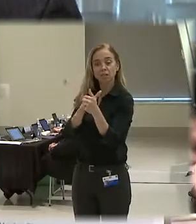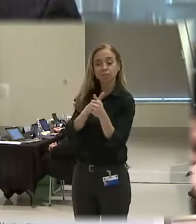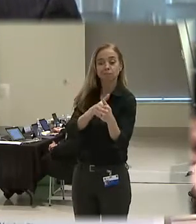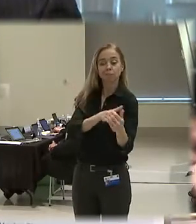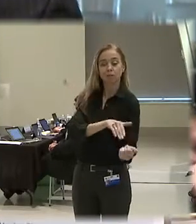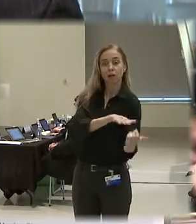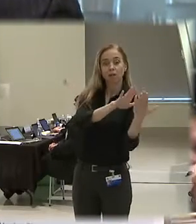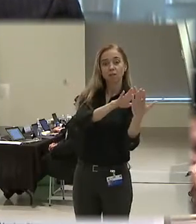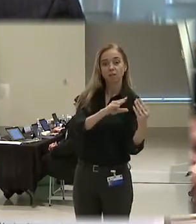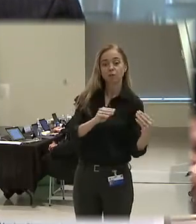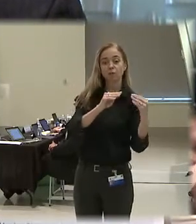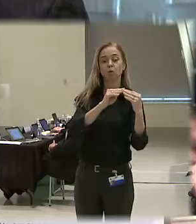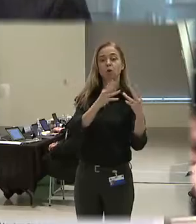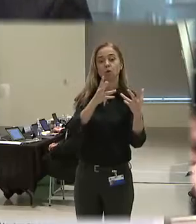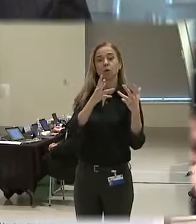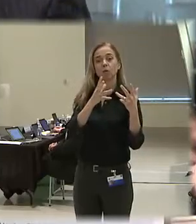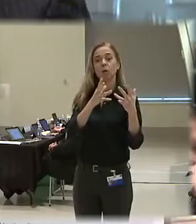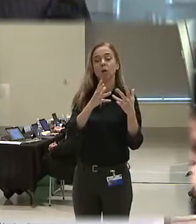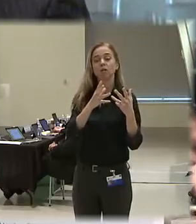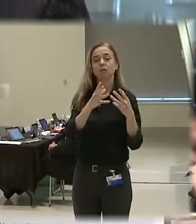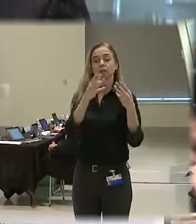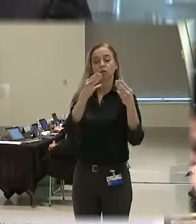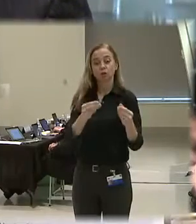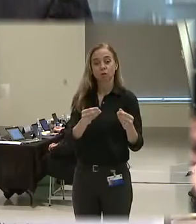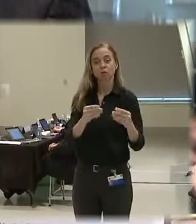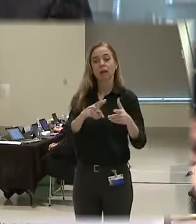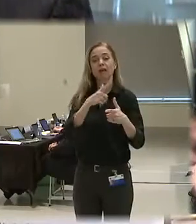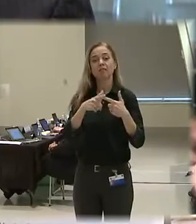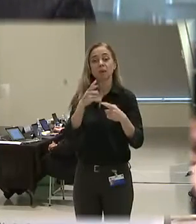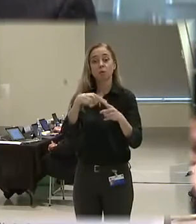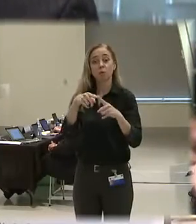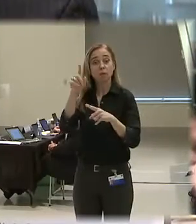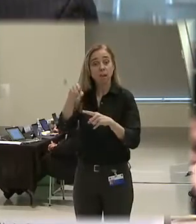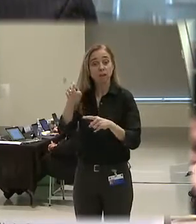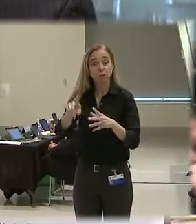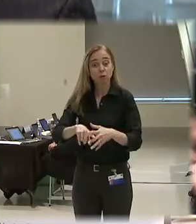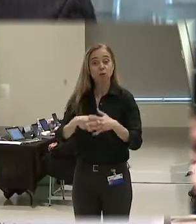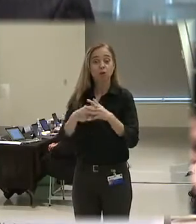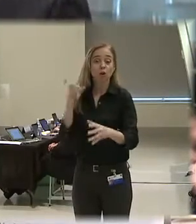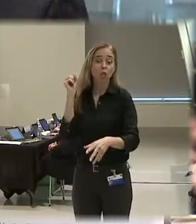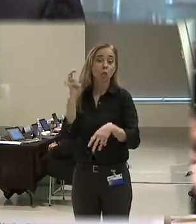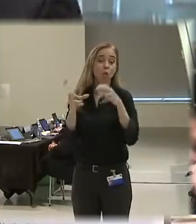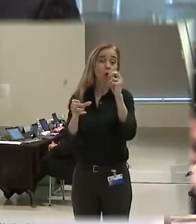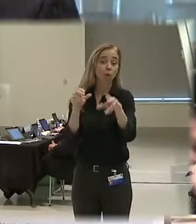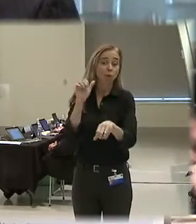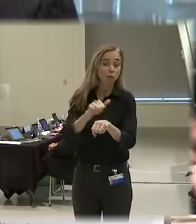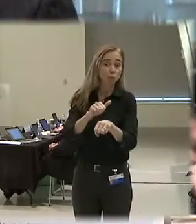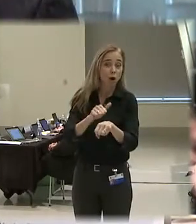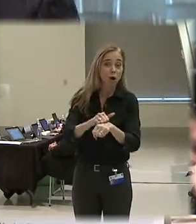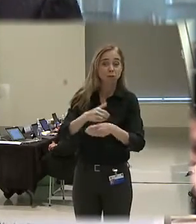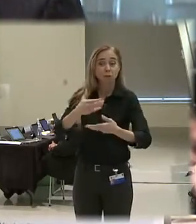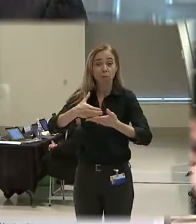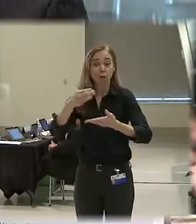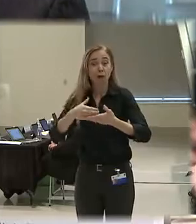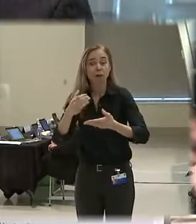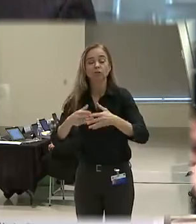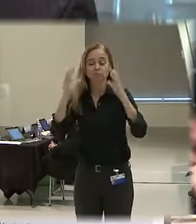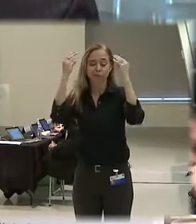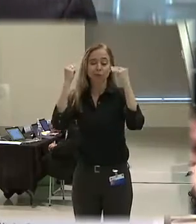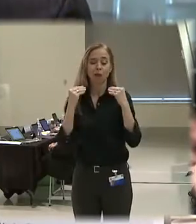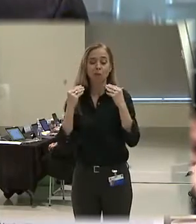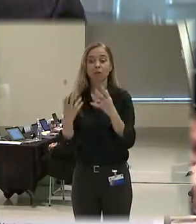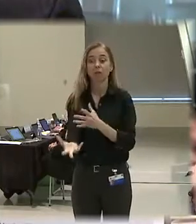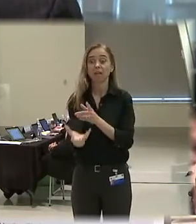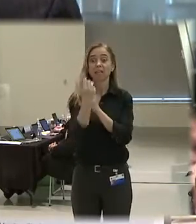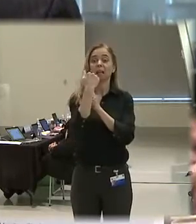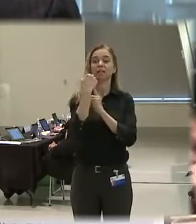confrontation. We went with the soft look, and when we had to, when they started throwing rocks and bottles, we went to helmets. When they attacked us, then